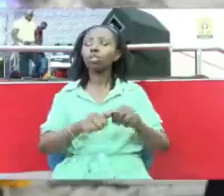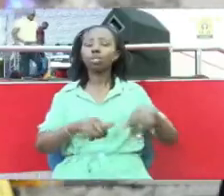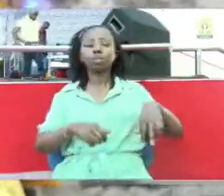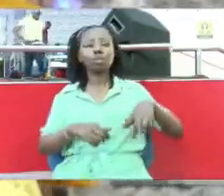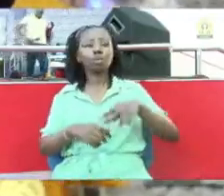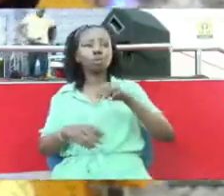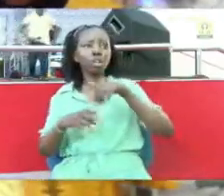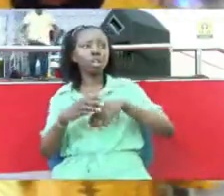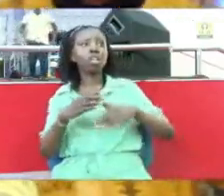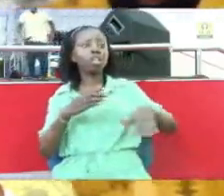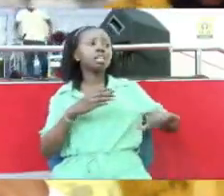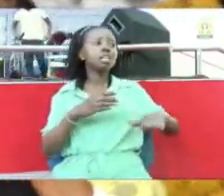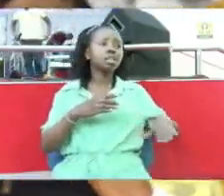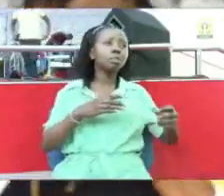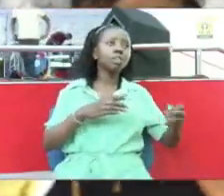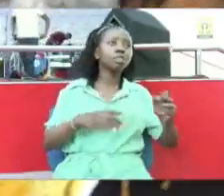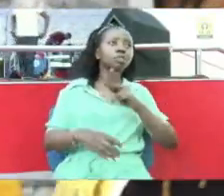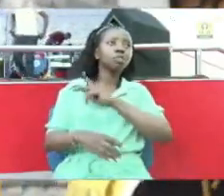And